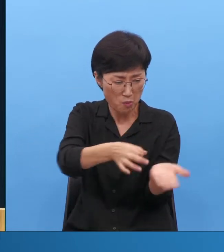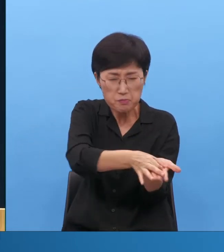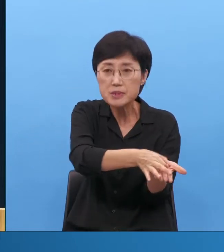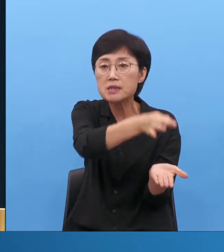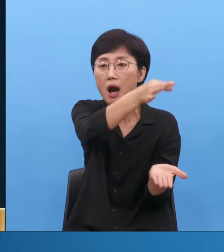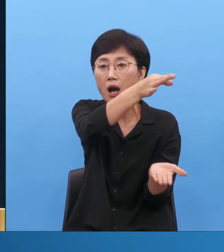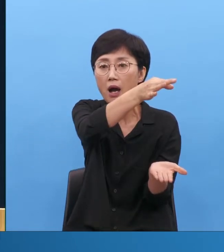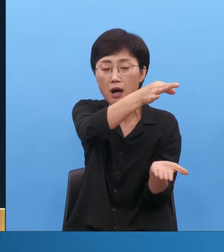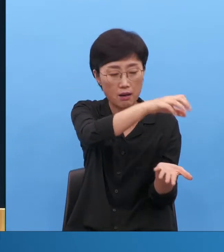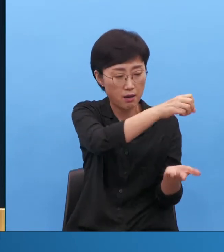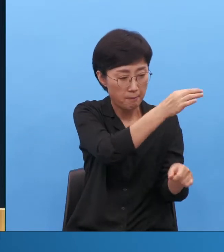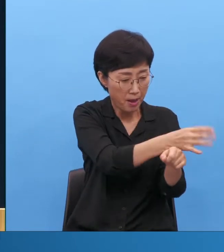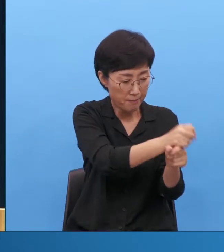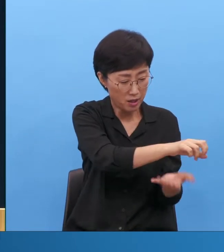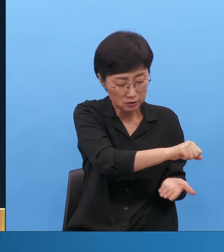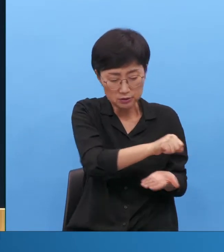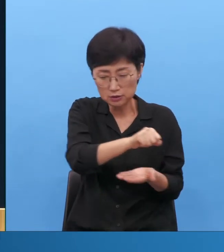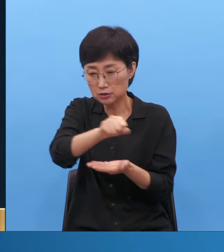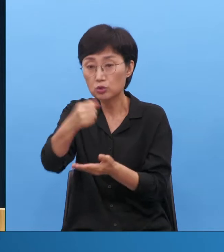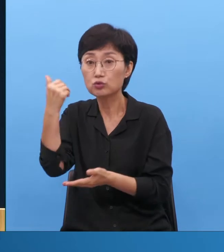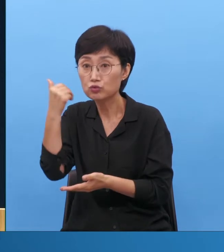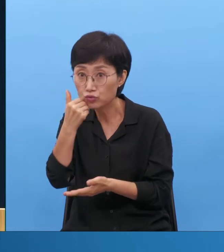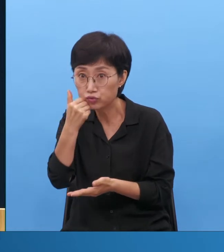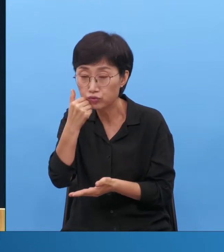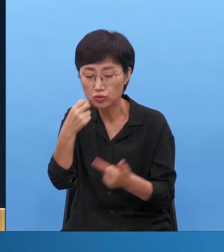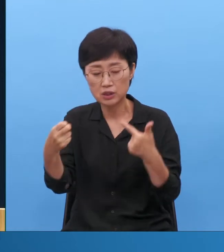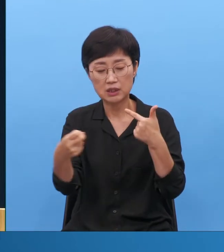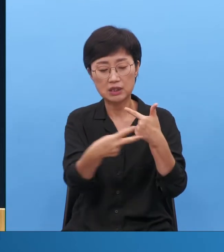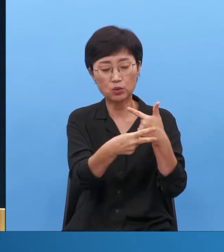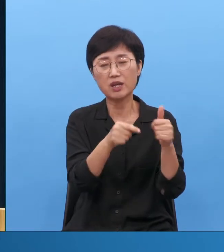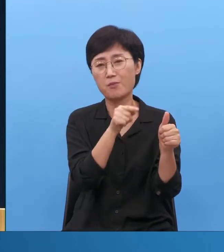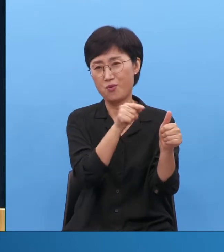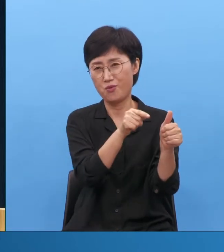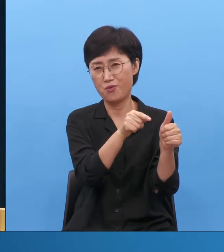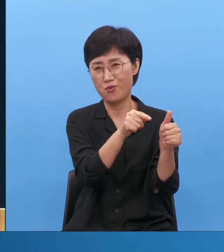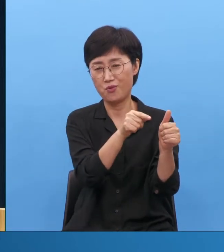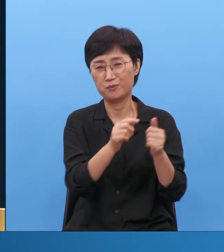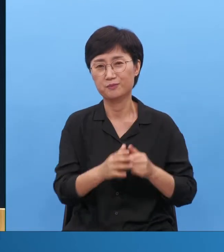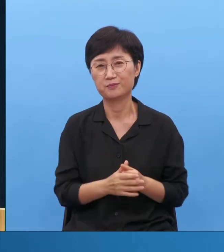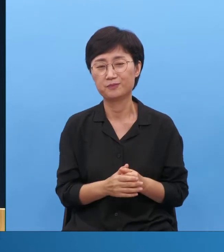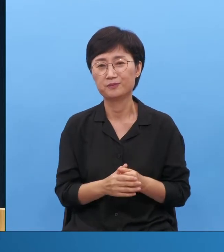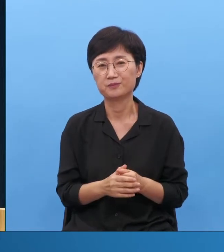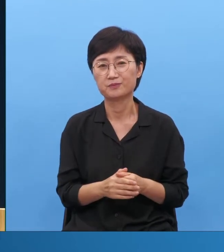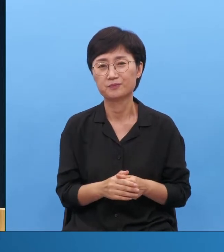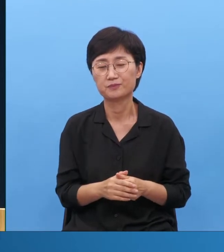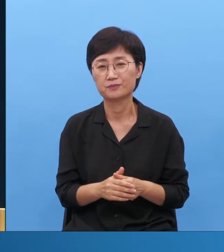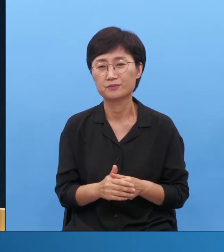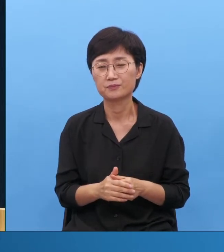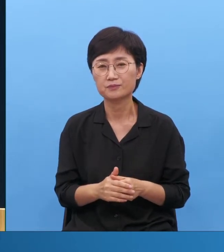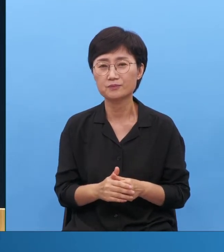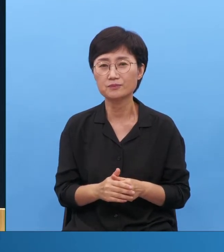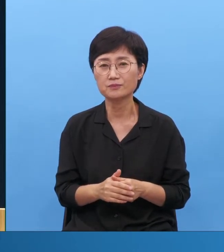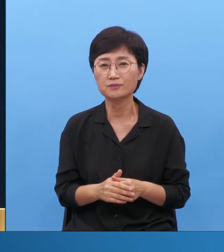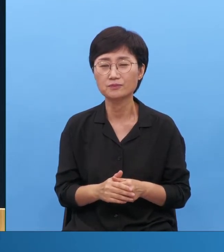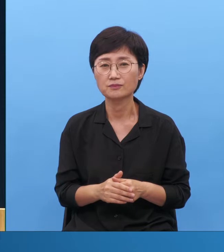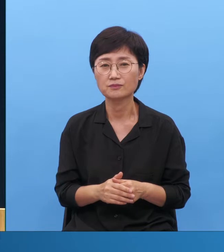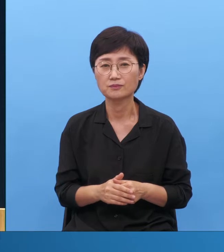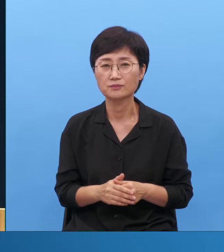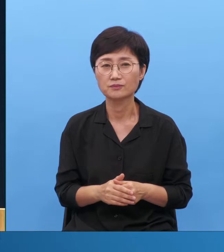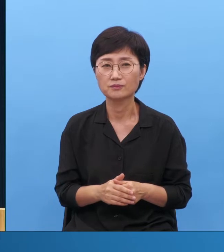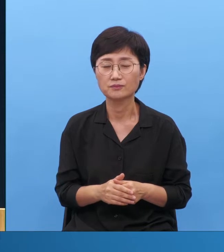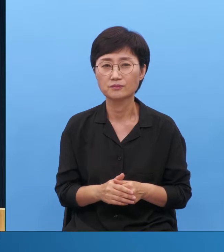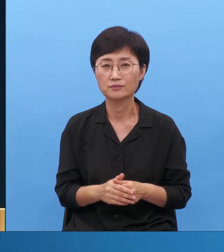the reason why we know that he's a very rich and wealthy man is because he comes to Jesus by night. He brings a mixture of myrrh and aloes, about 75 pounds